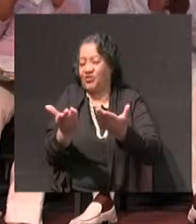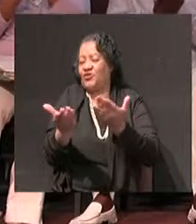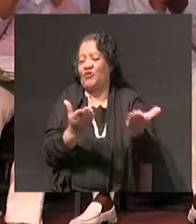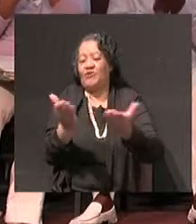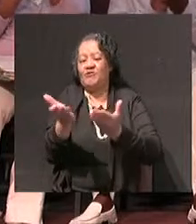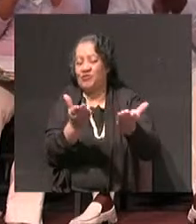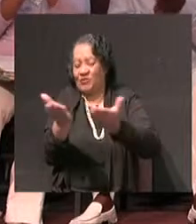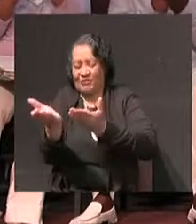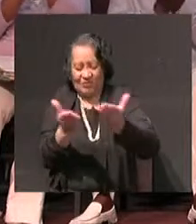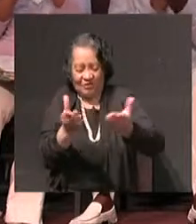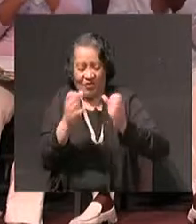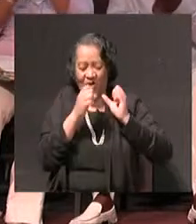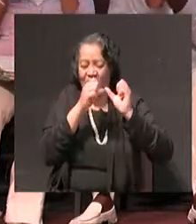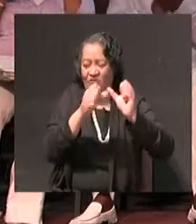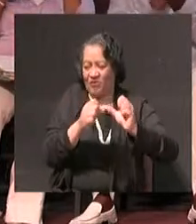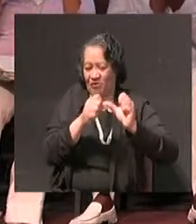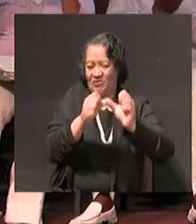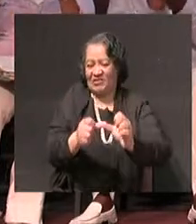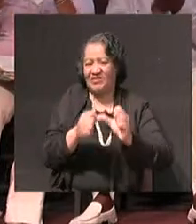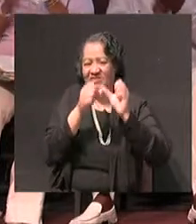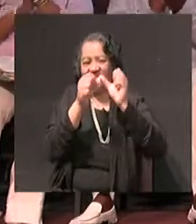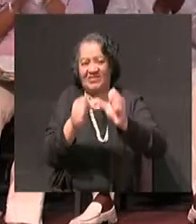She serves. And you never would know it.